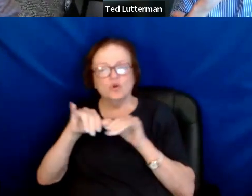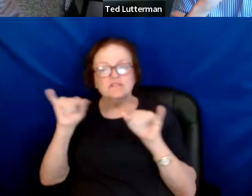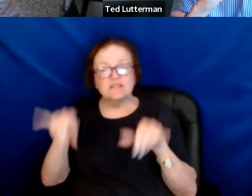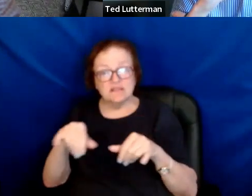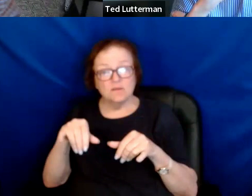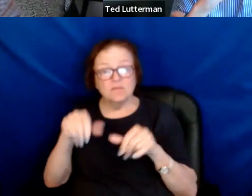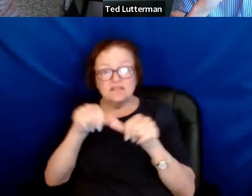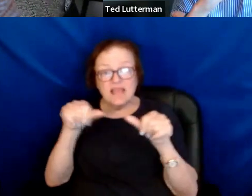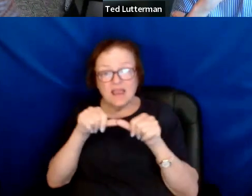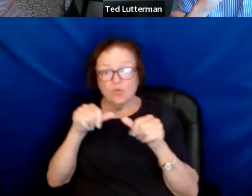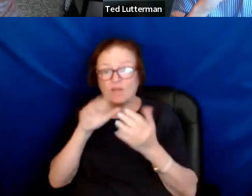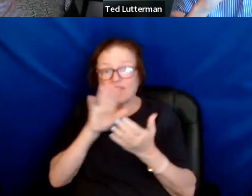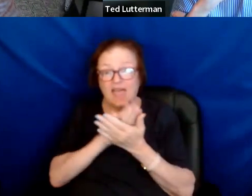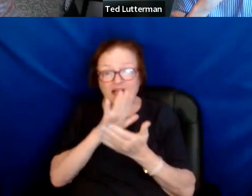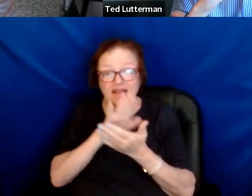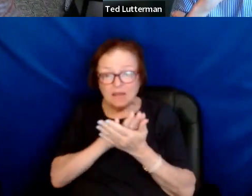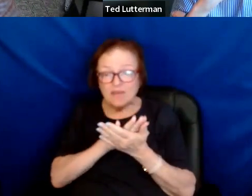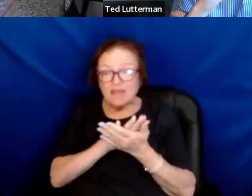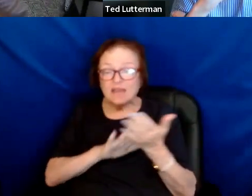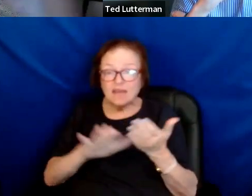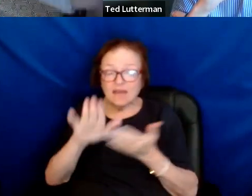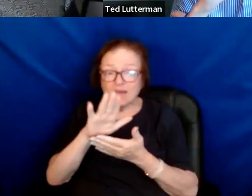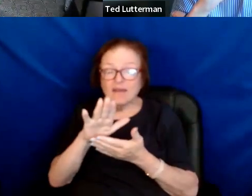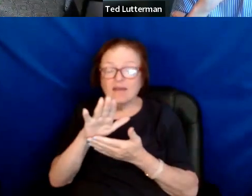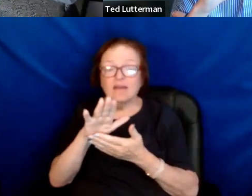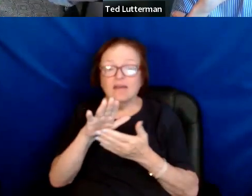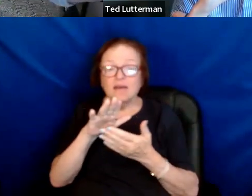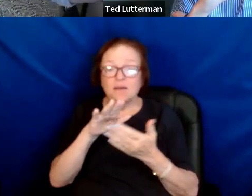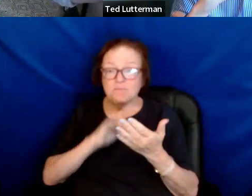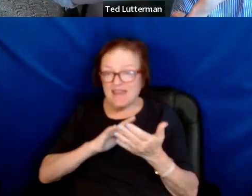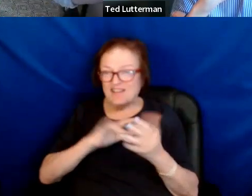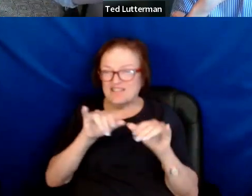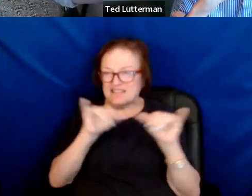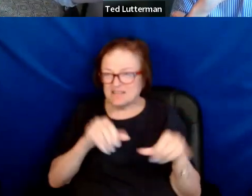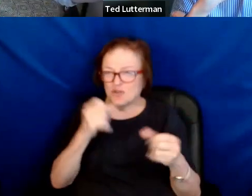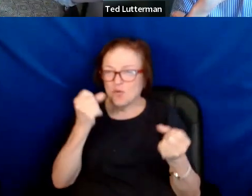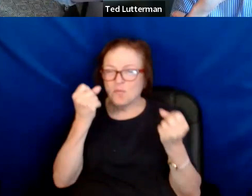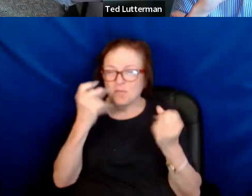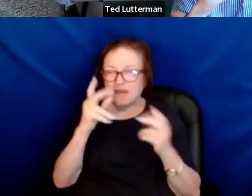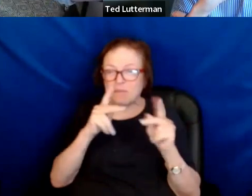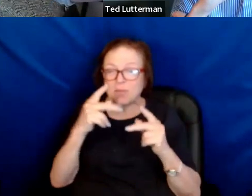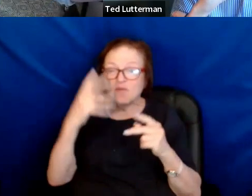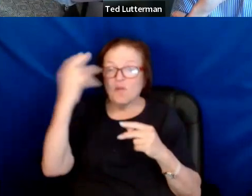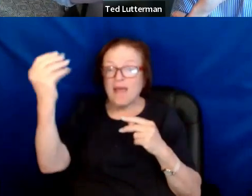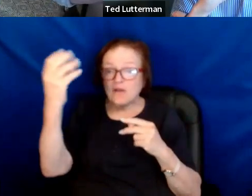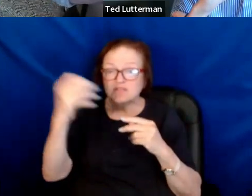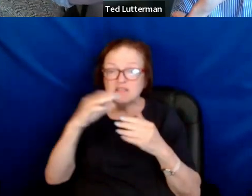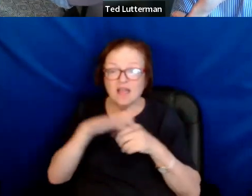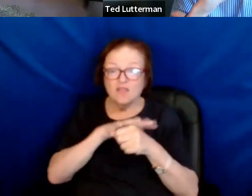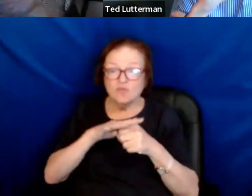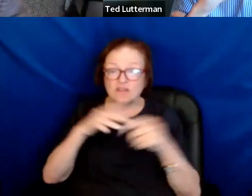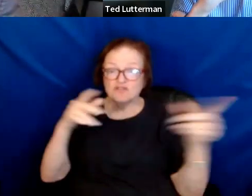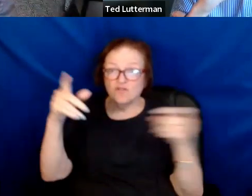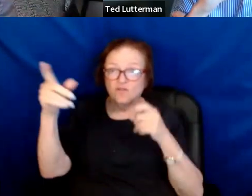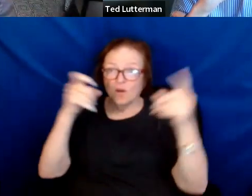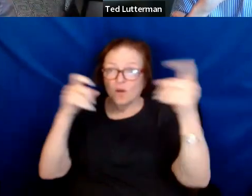with an academic medical system. And so we've got a lot of people coming in from outside this region, right? And so that